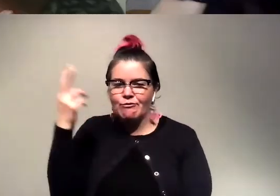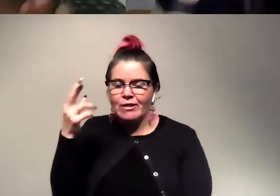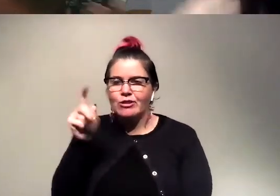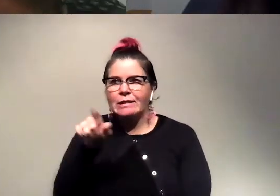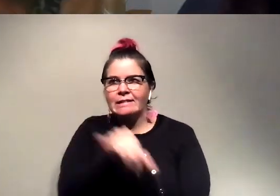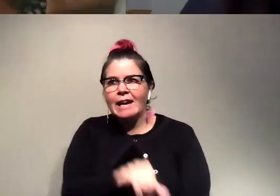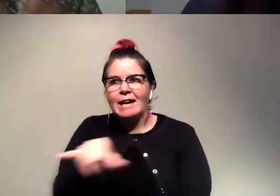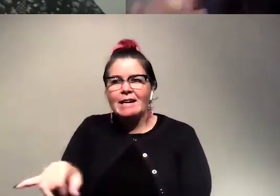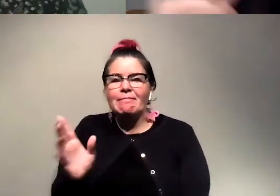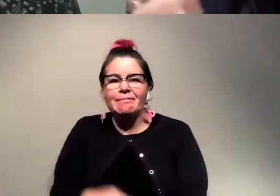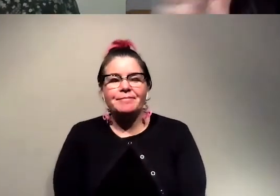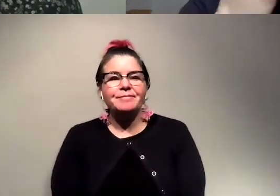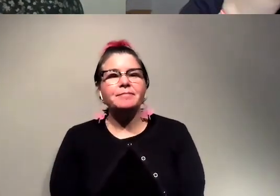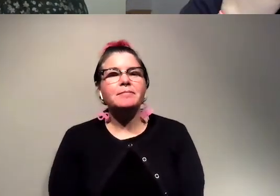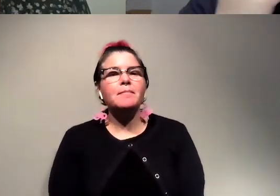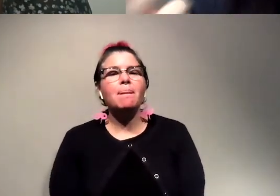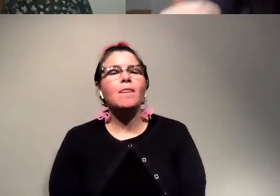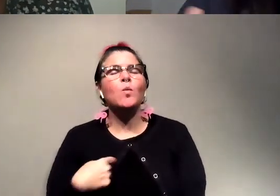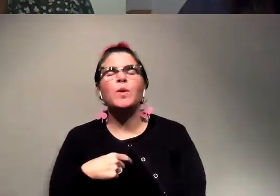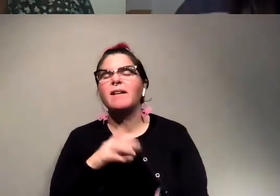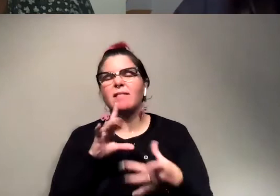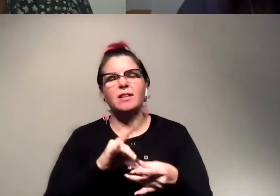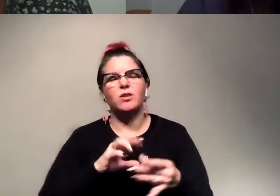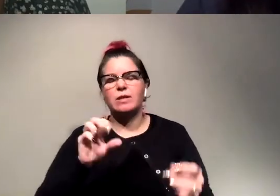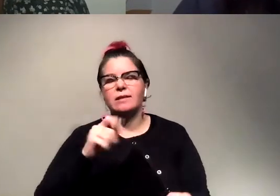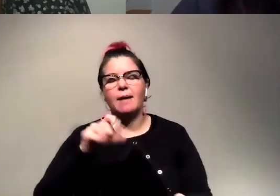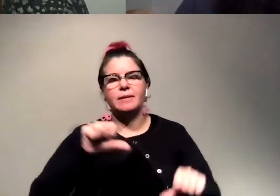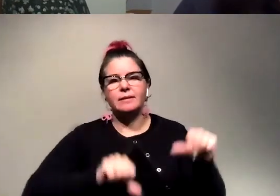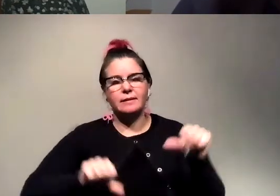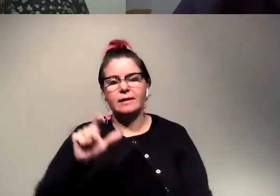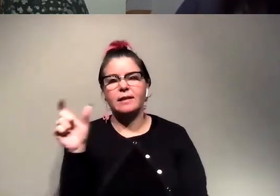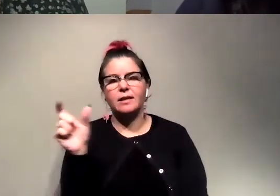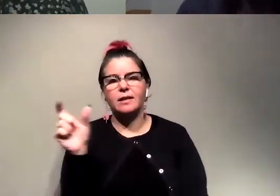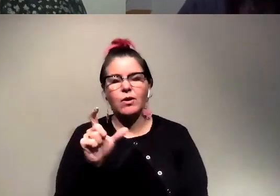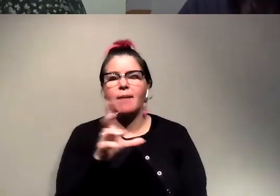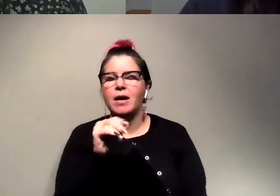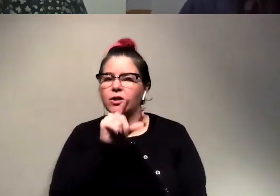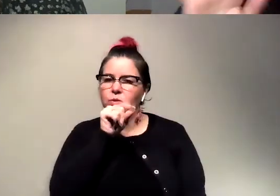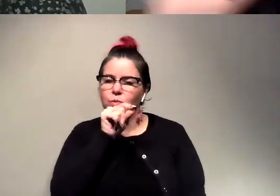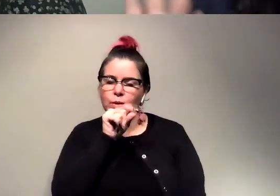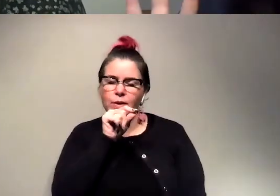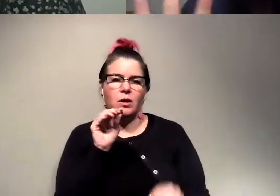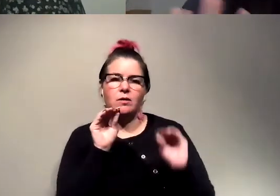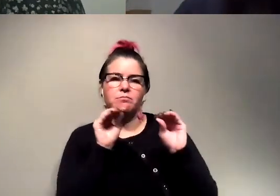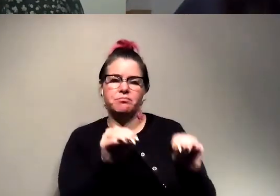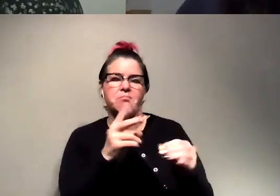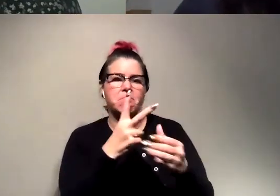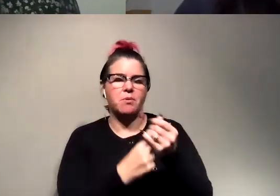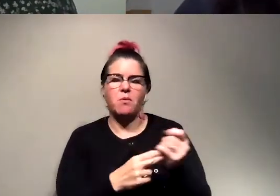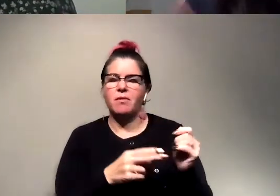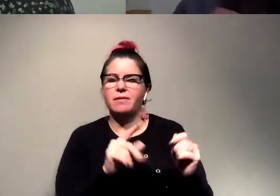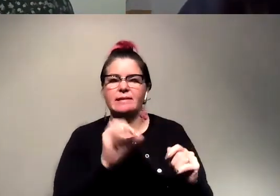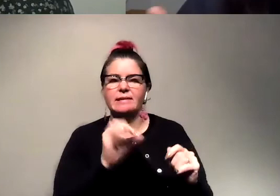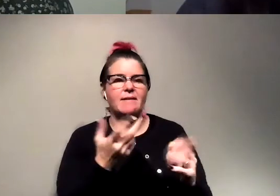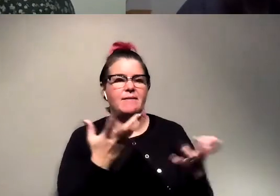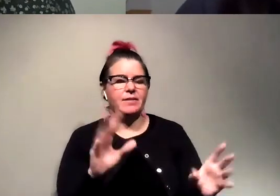same. And we've linked on Skype a Scientist, Instagram, and Twitter. We have Chelsea tagged all over the place, so